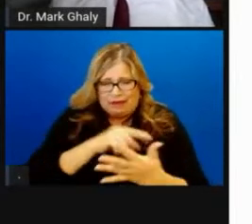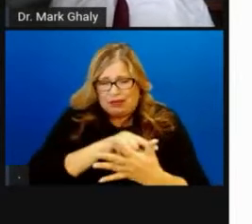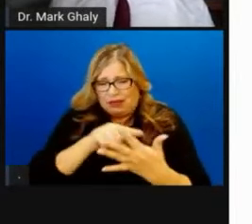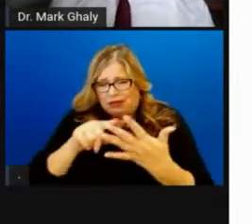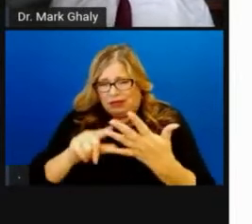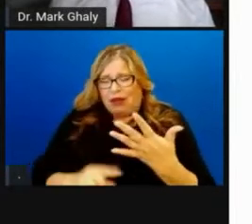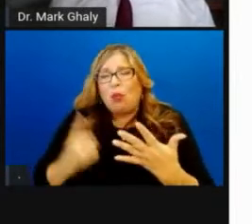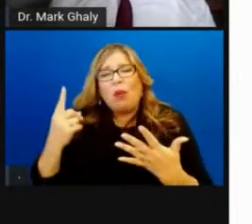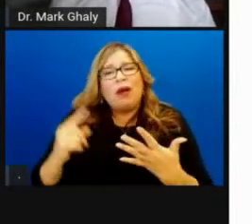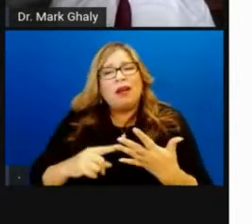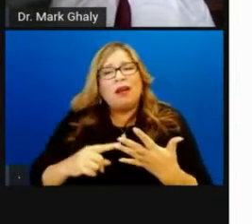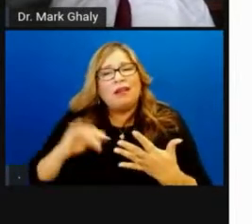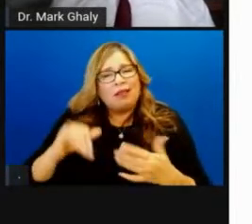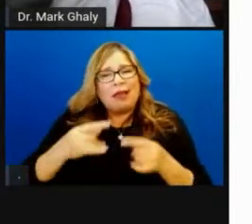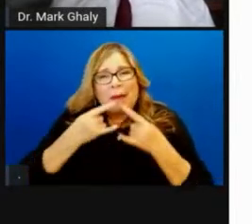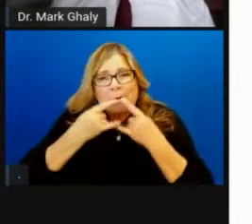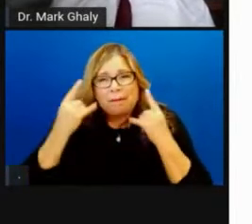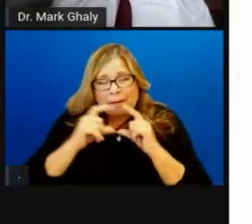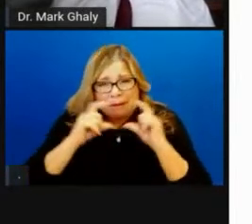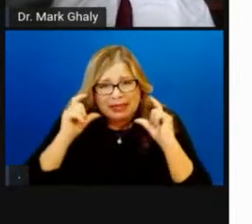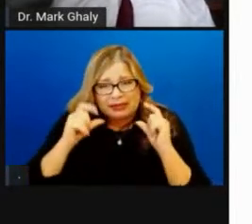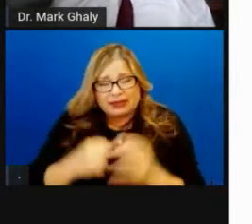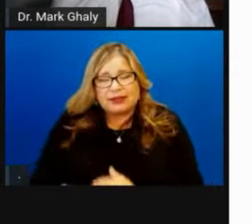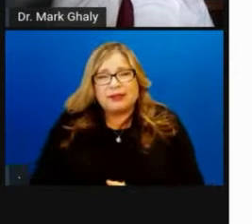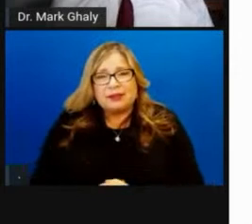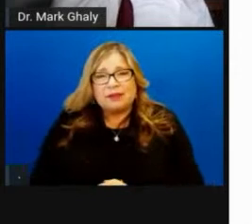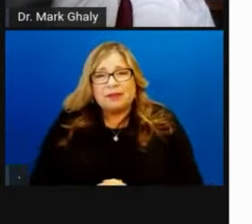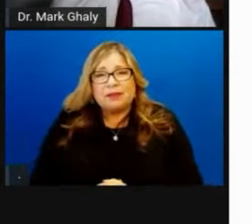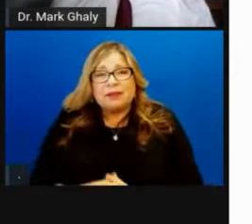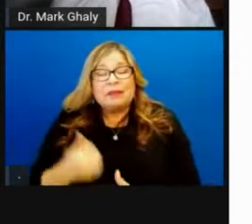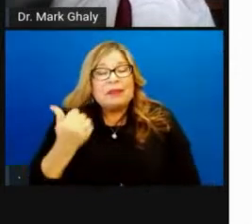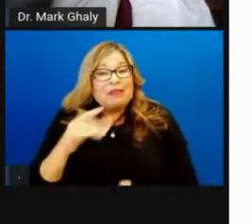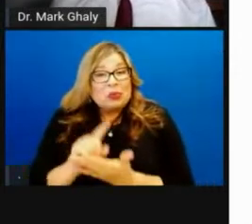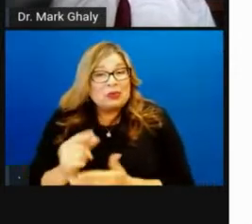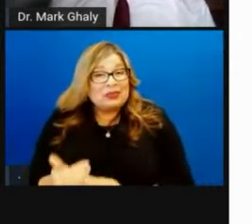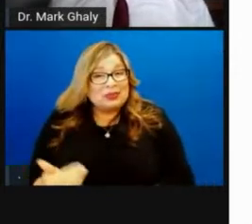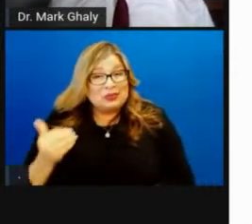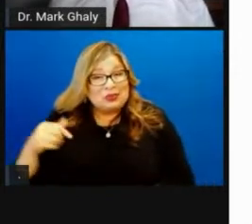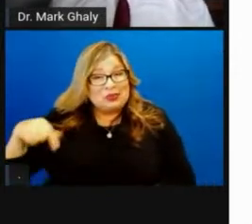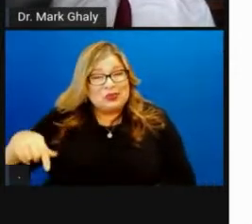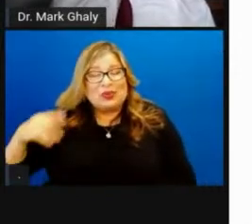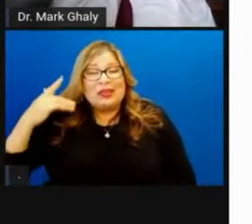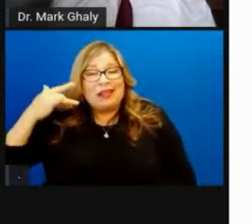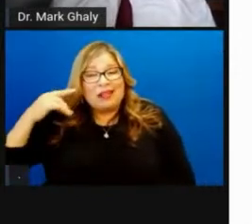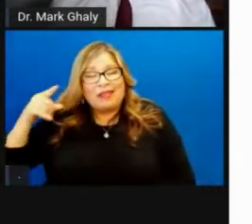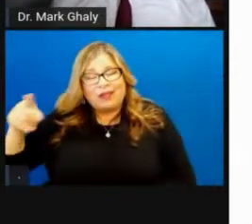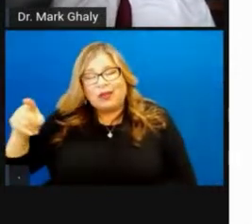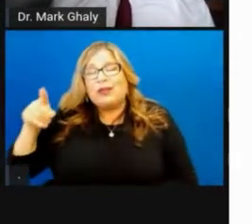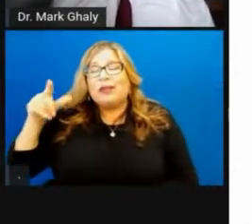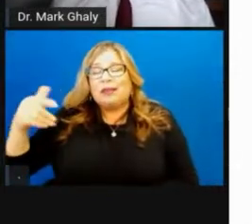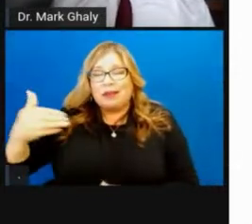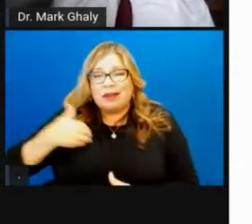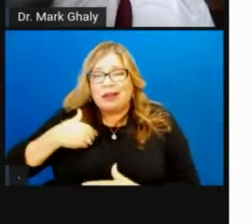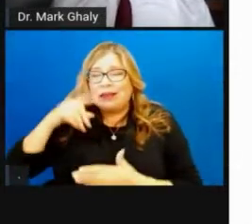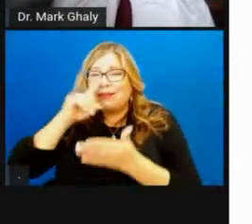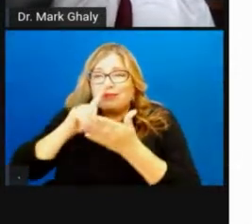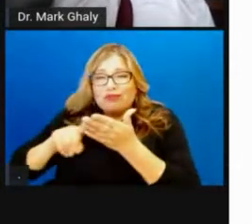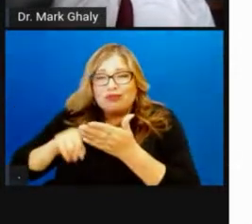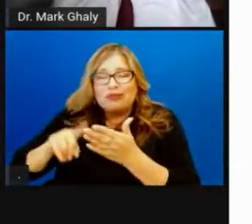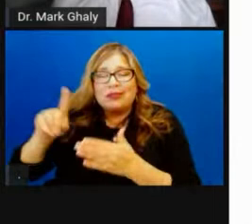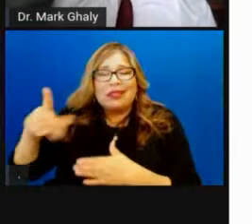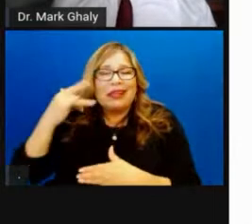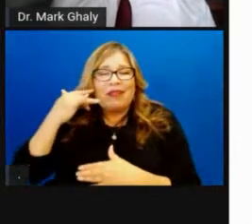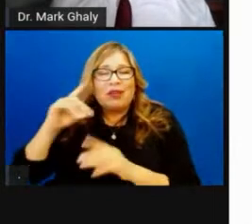a couple of weeks ago, California shared a study done by our own California Department of Public